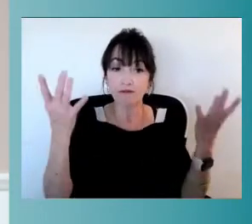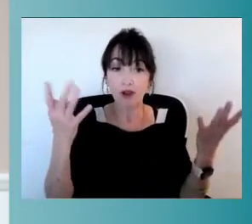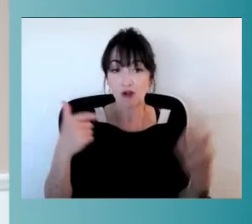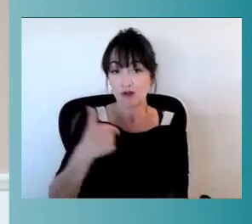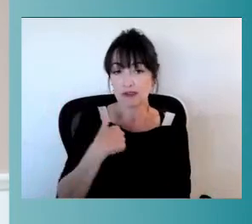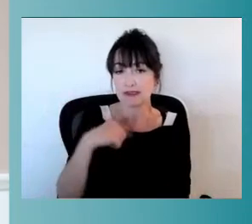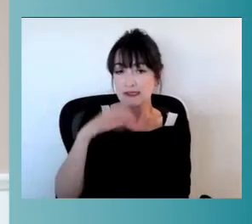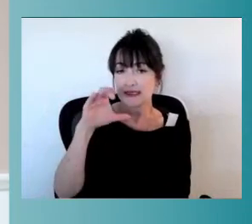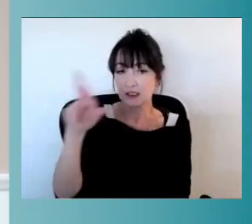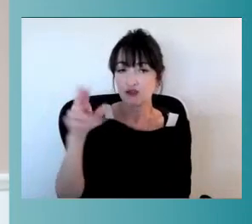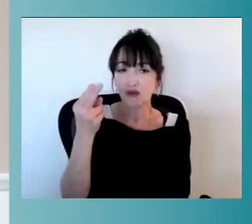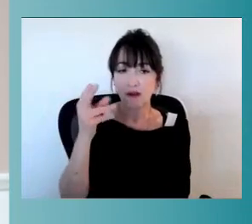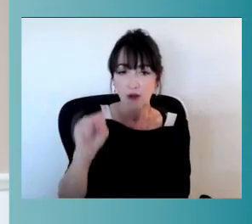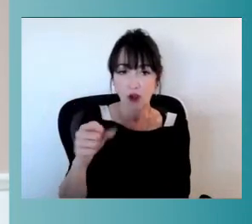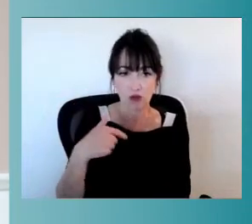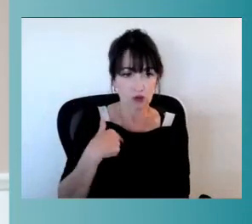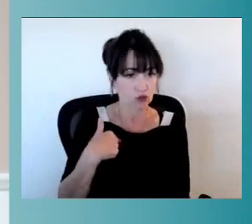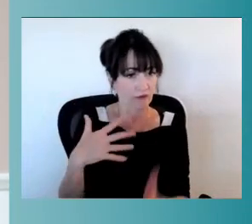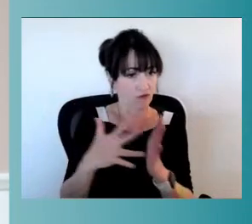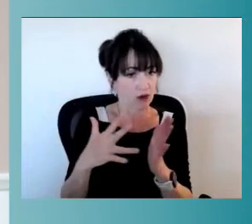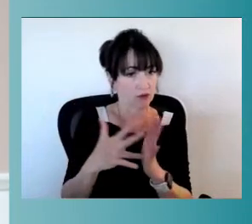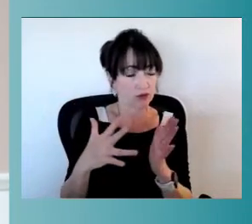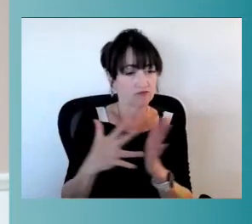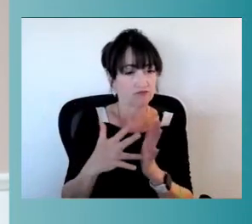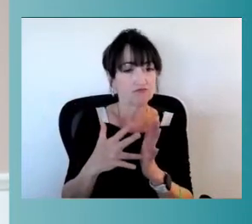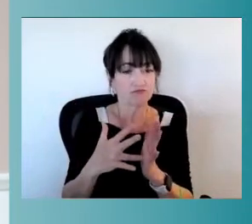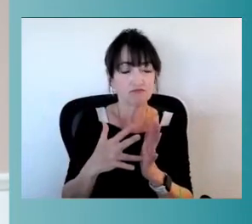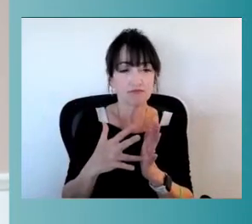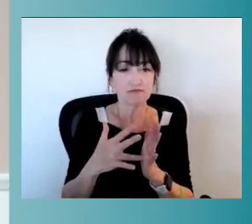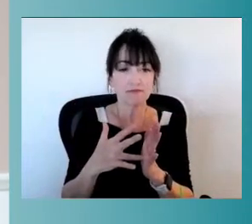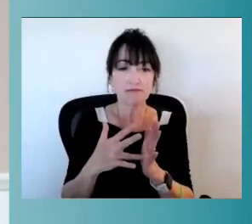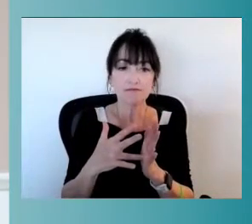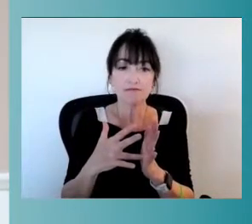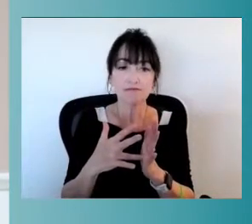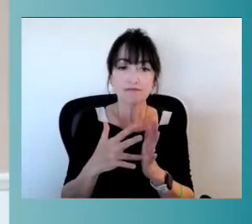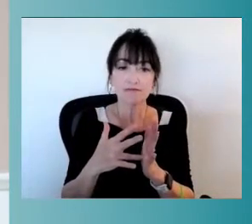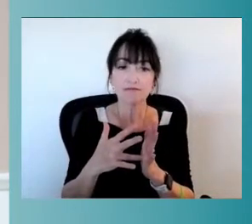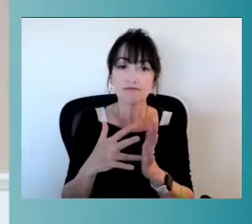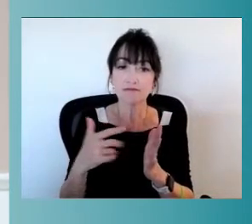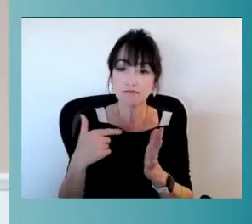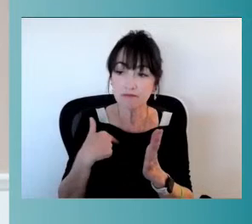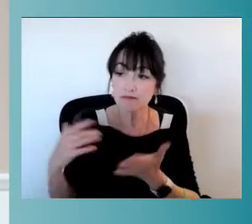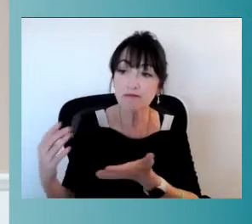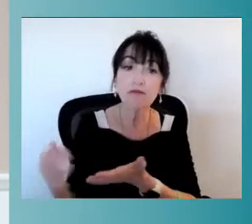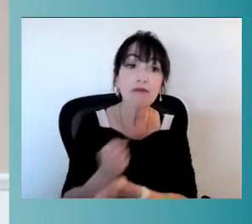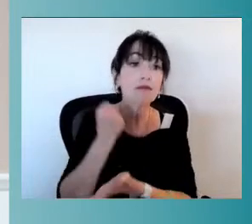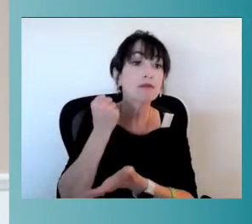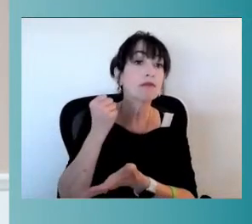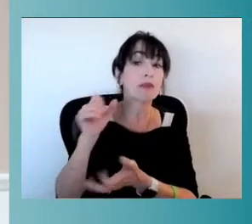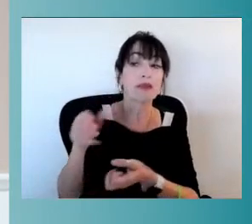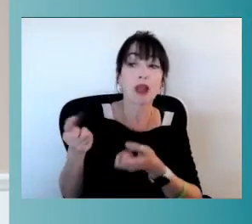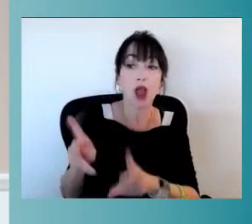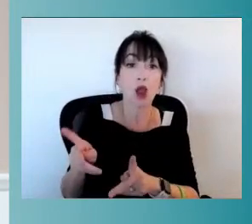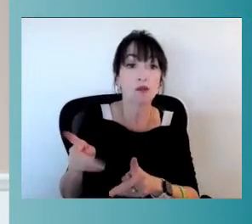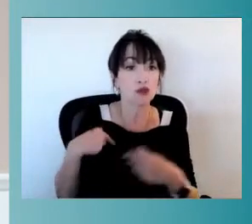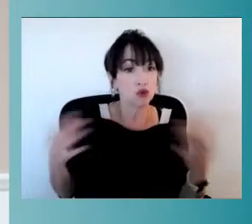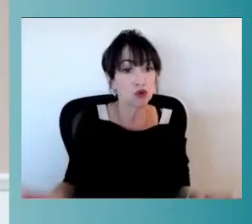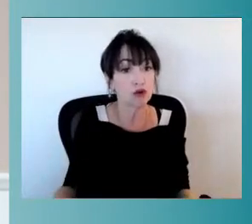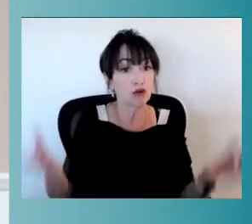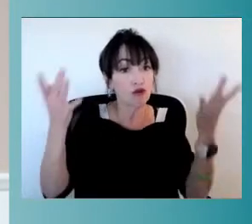freshman. And you know, doing that, I decided, and I had the opportunity to raise over $3,000